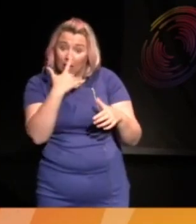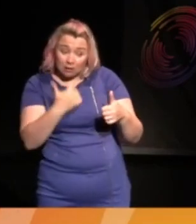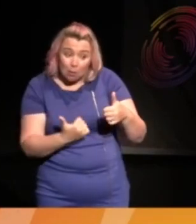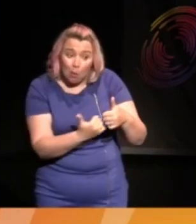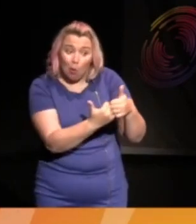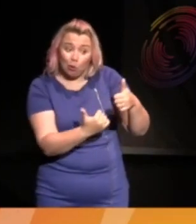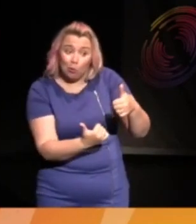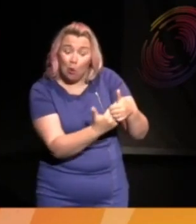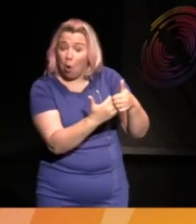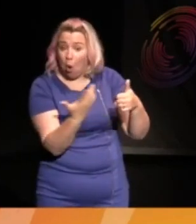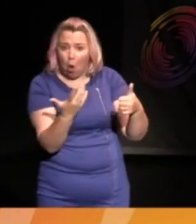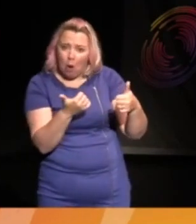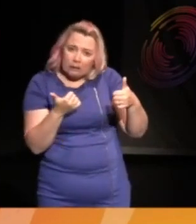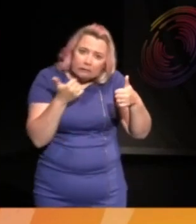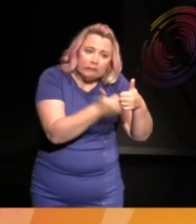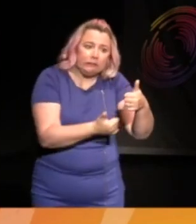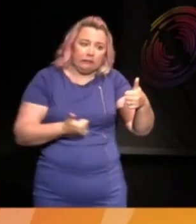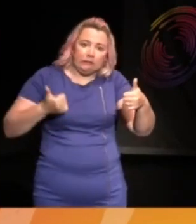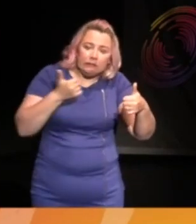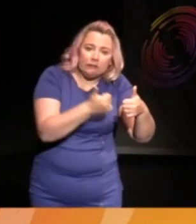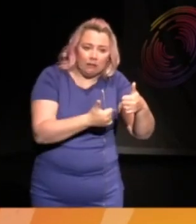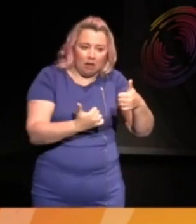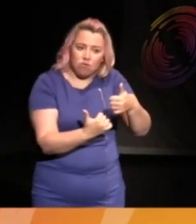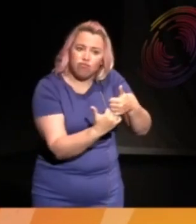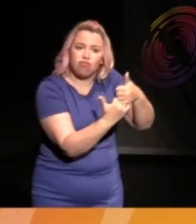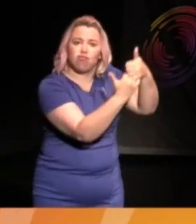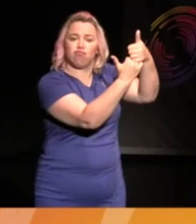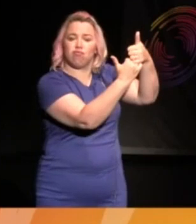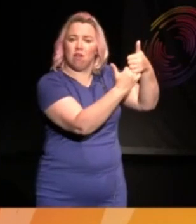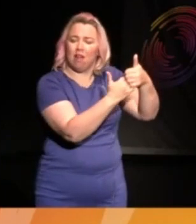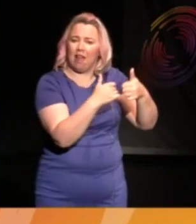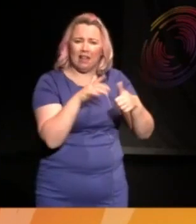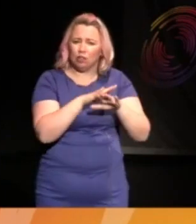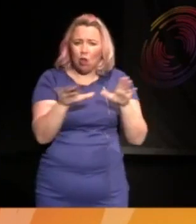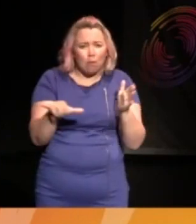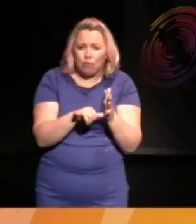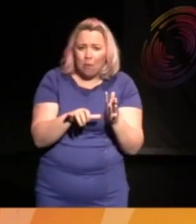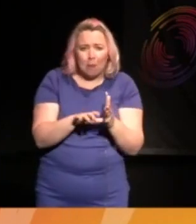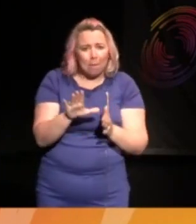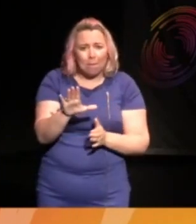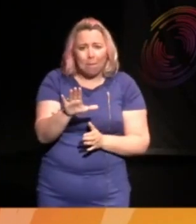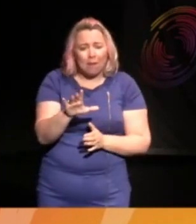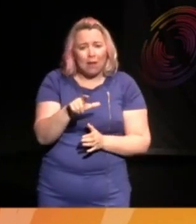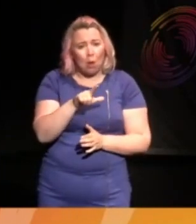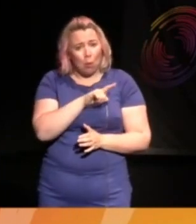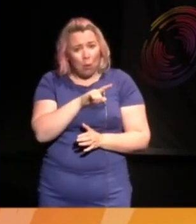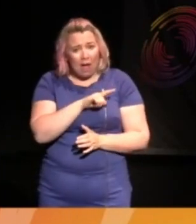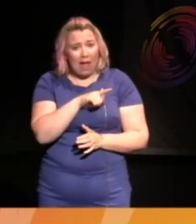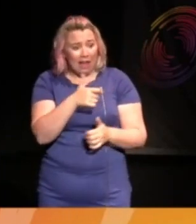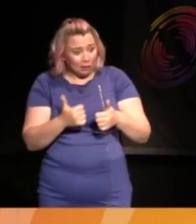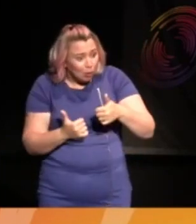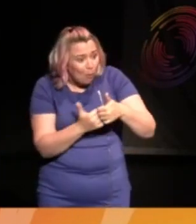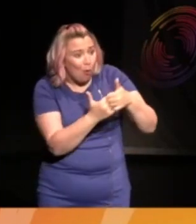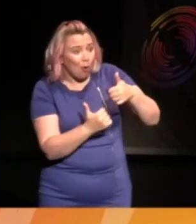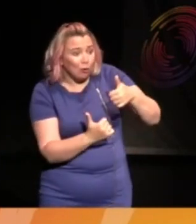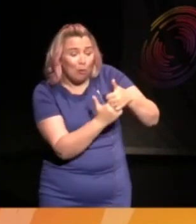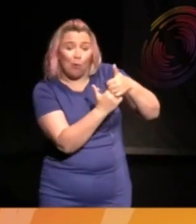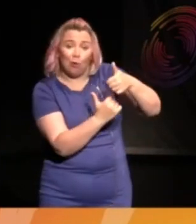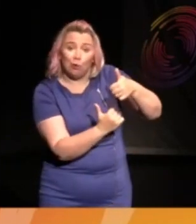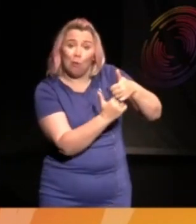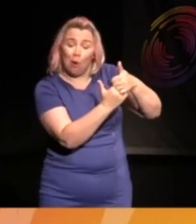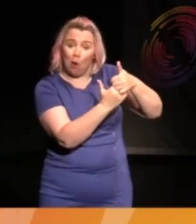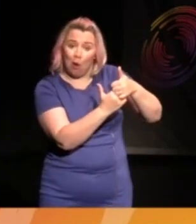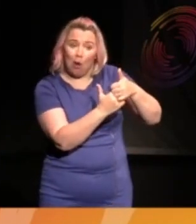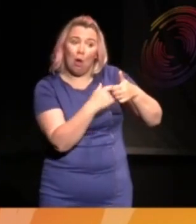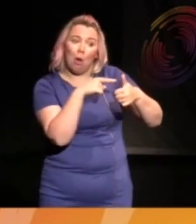people more support than they need, that's not going to be a problem, because actually people who are supported will